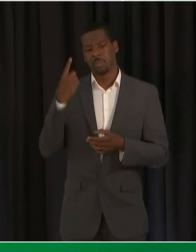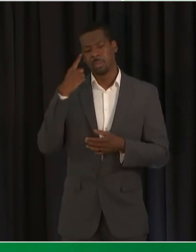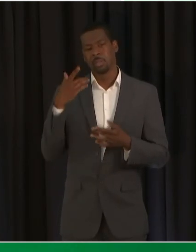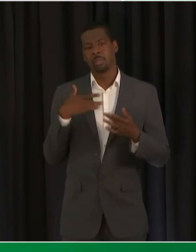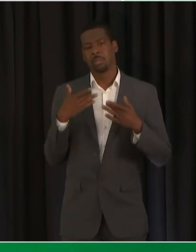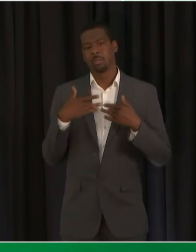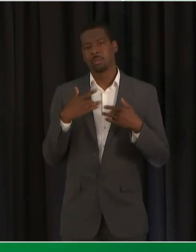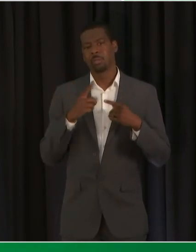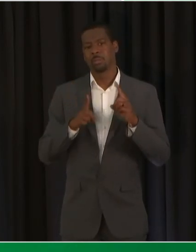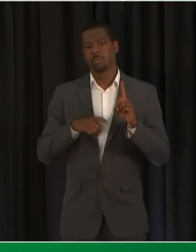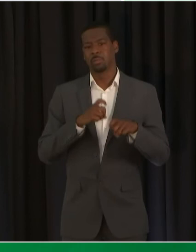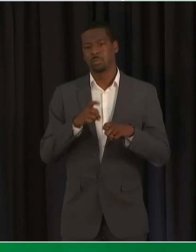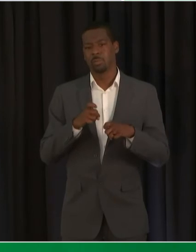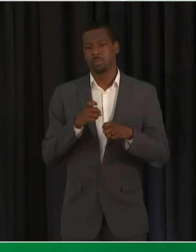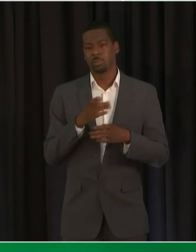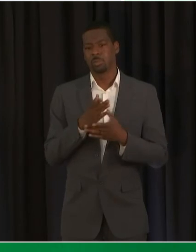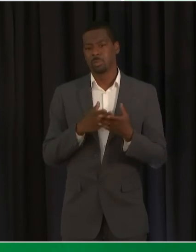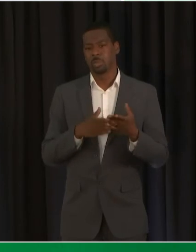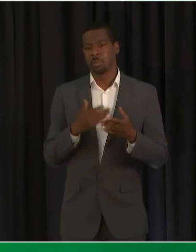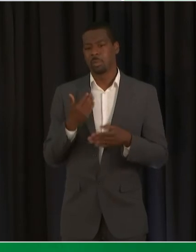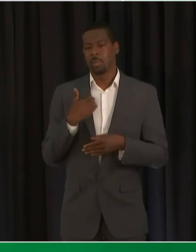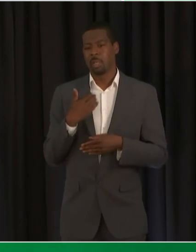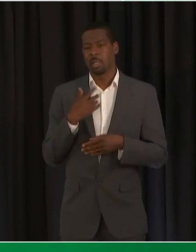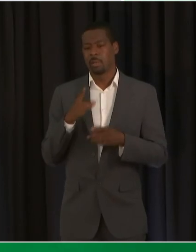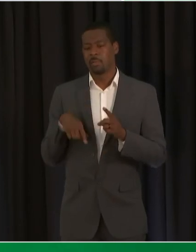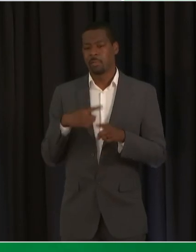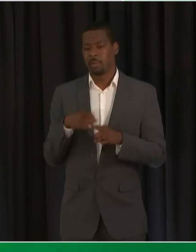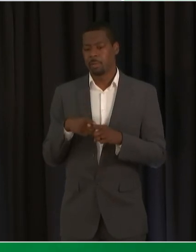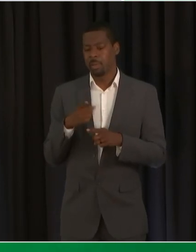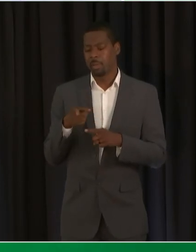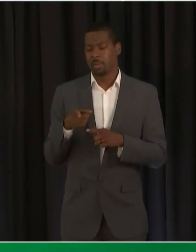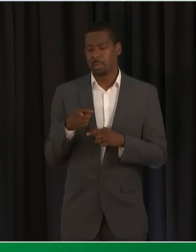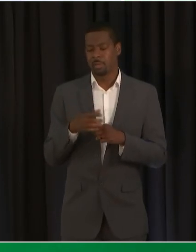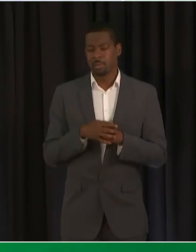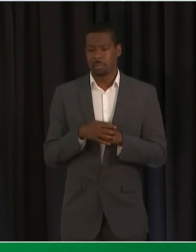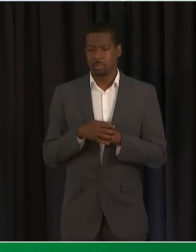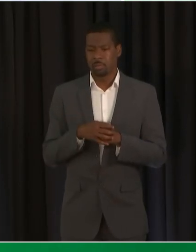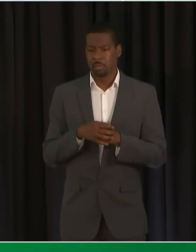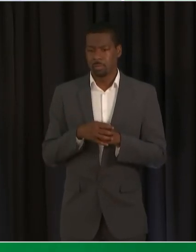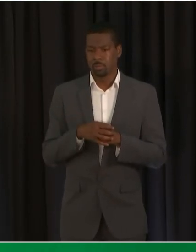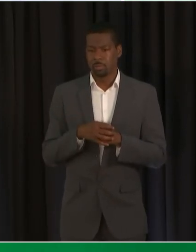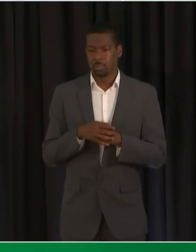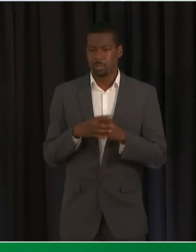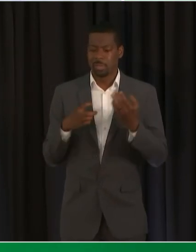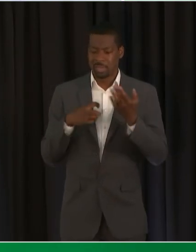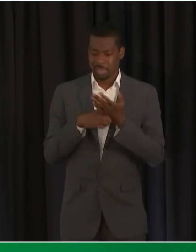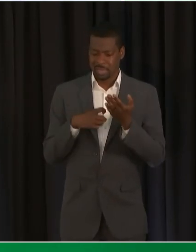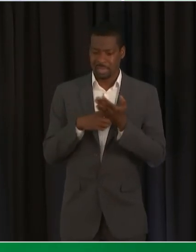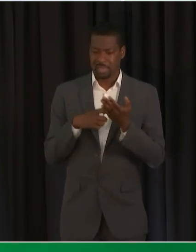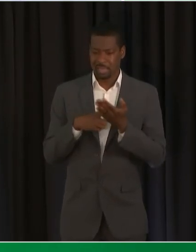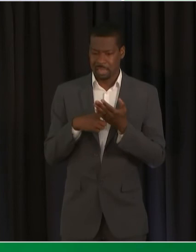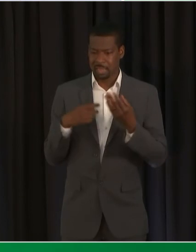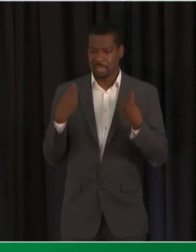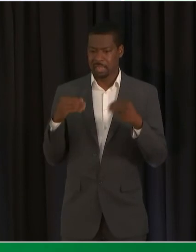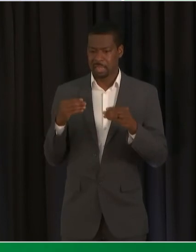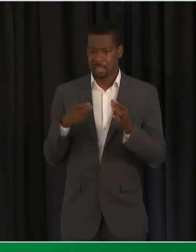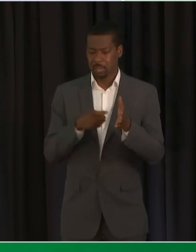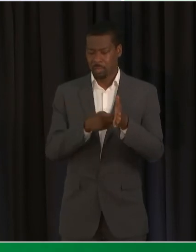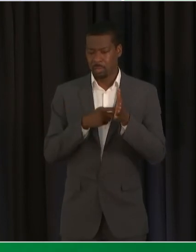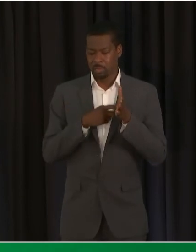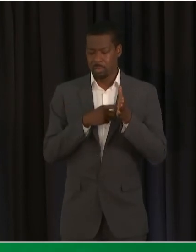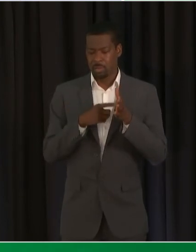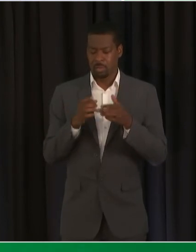or questions that a few operators had about the shutter venues is the ticket sale